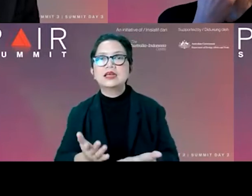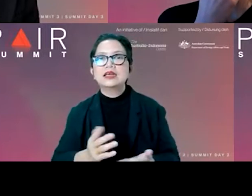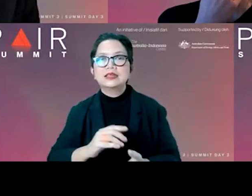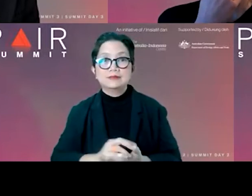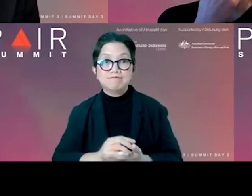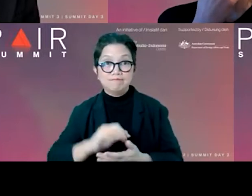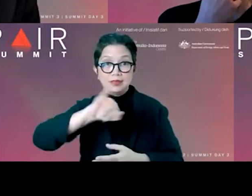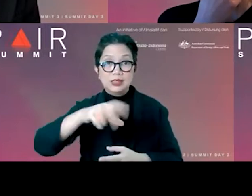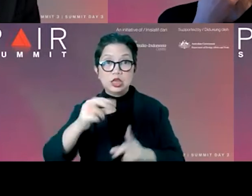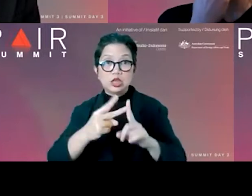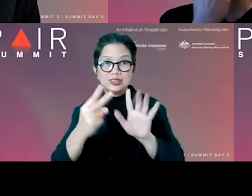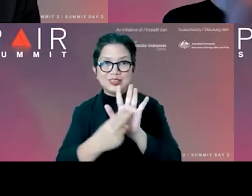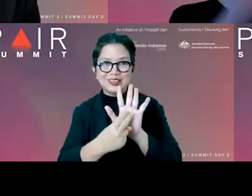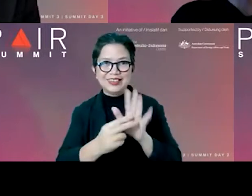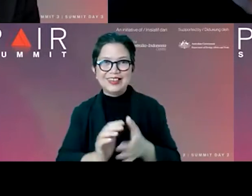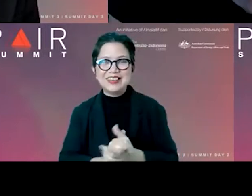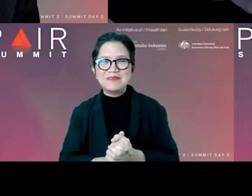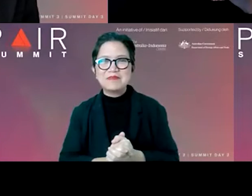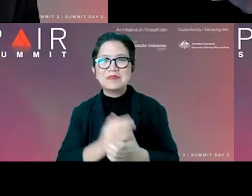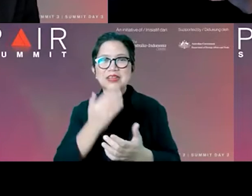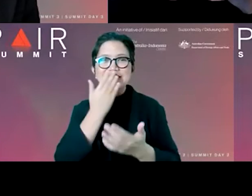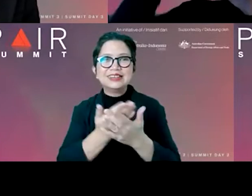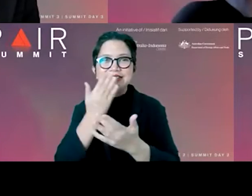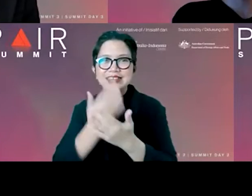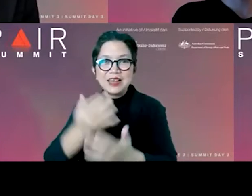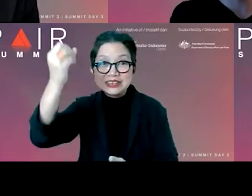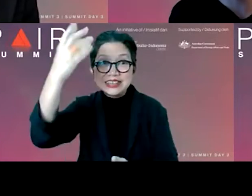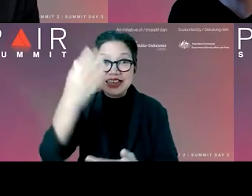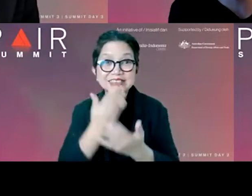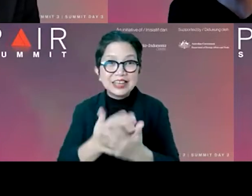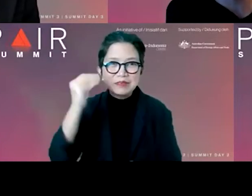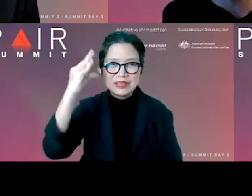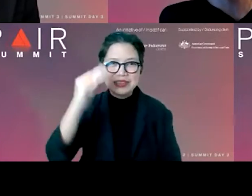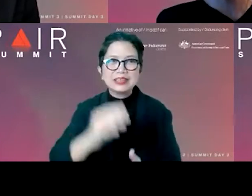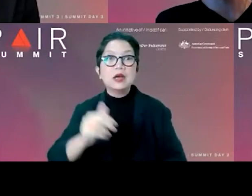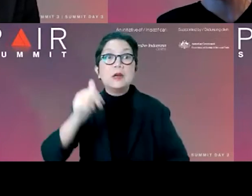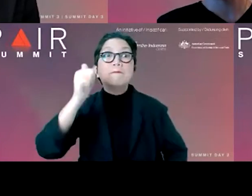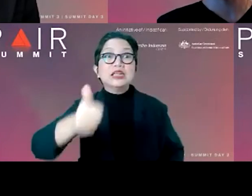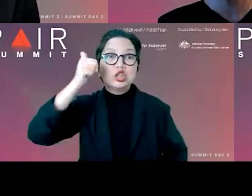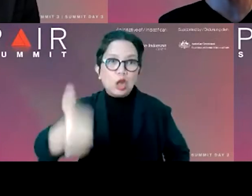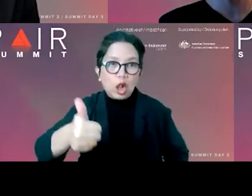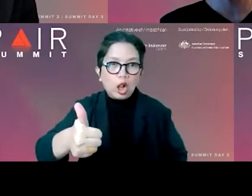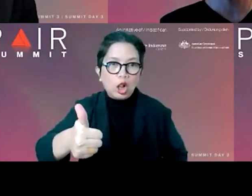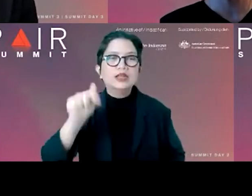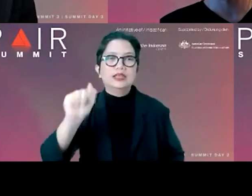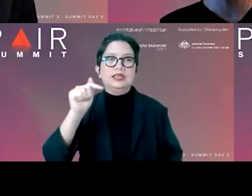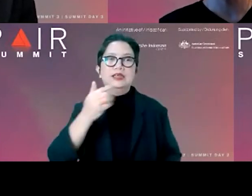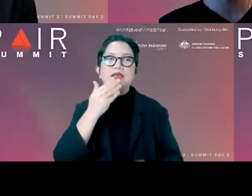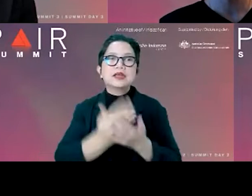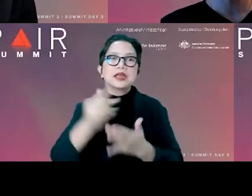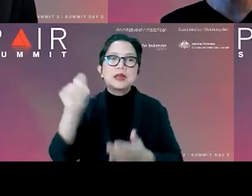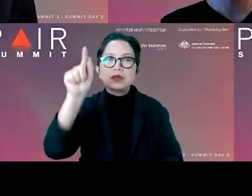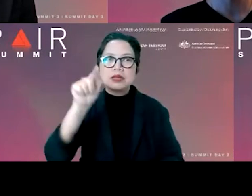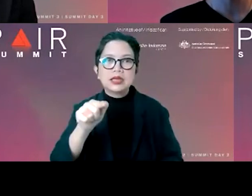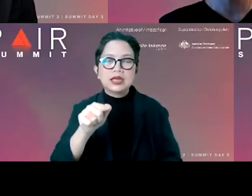you are located today. You're right, it is an impossible question, and I congratulate our colleagues on preparing